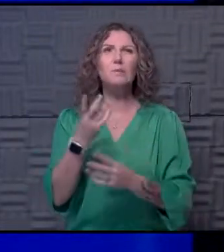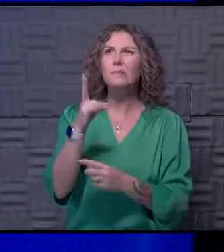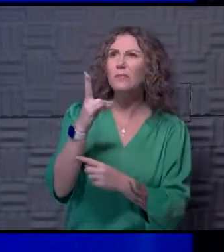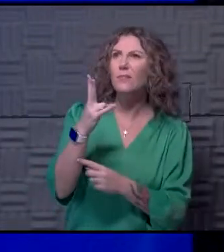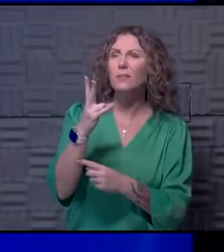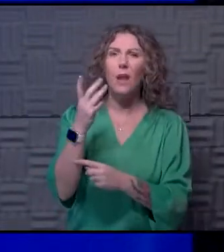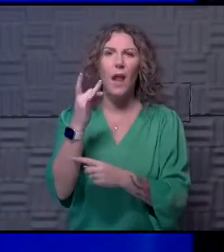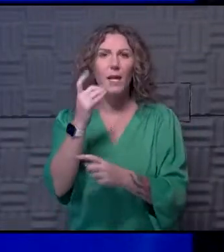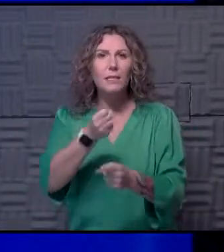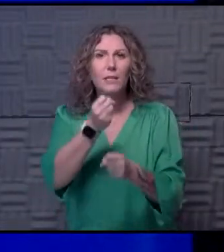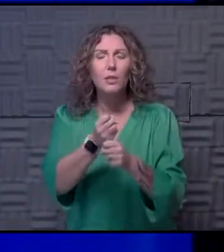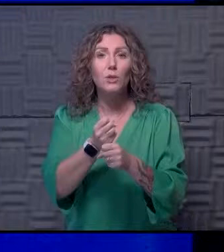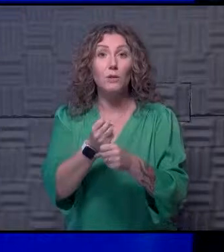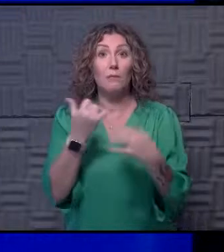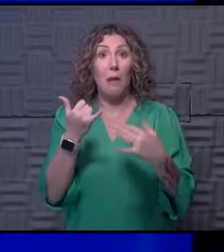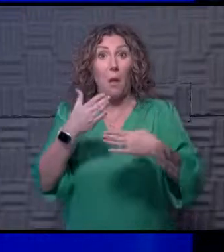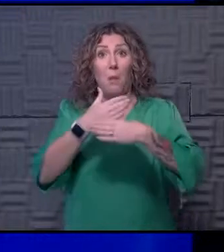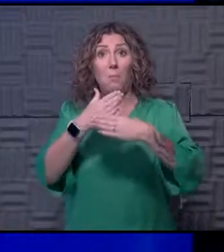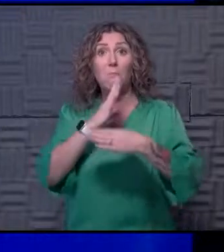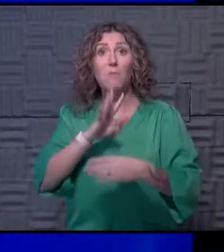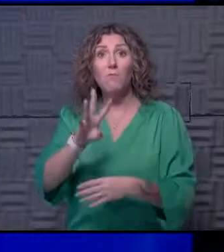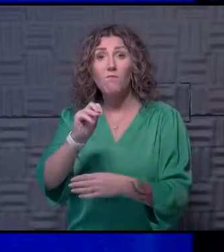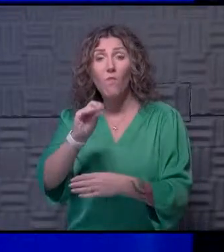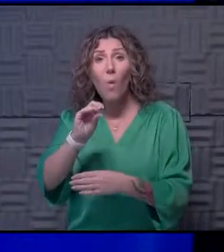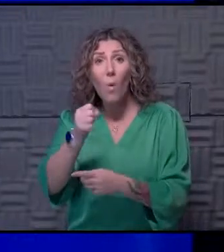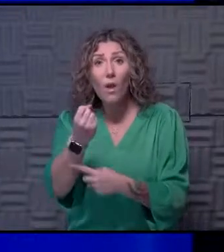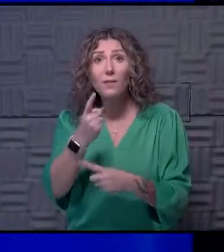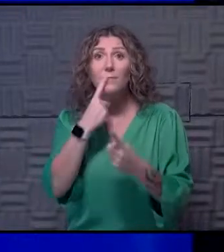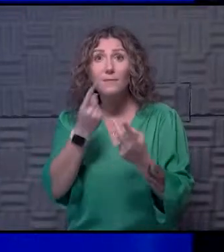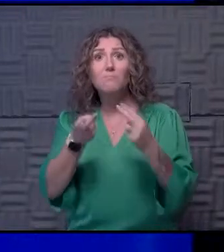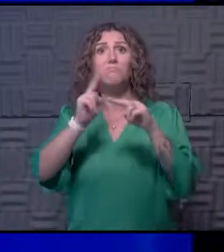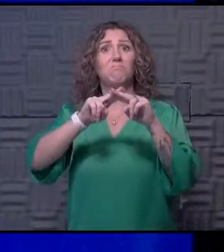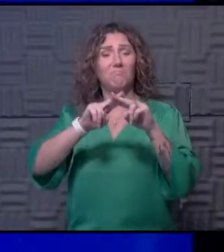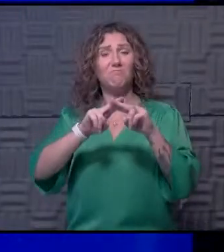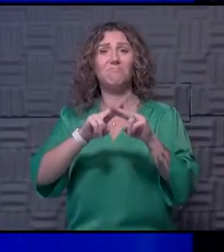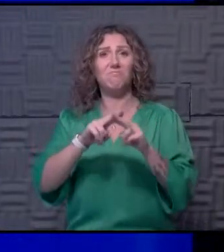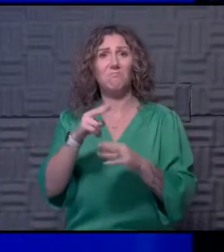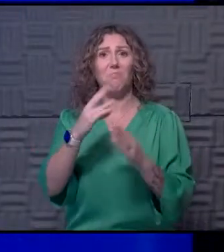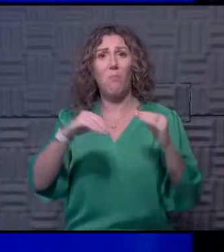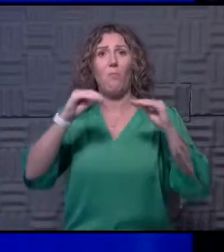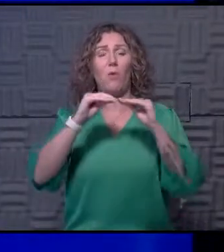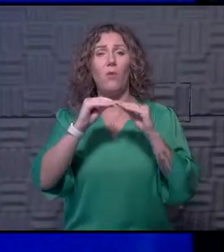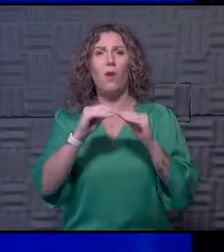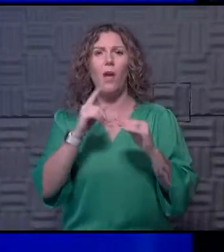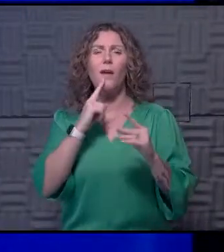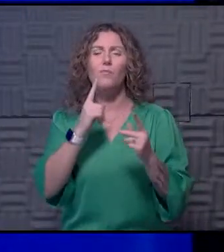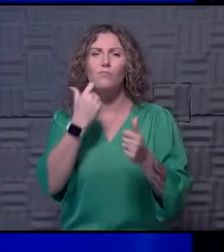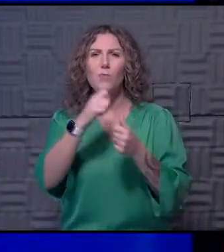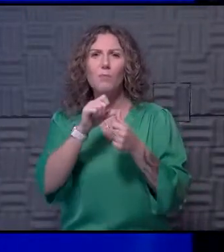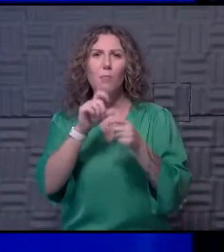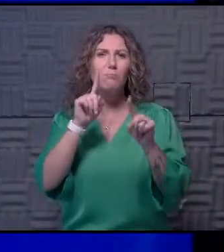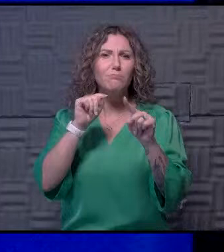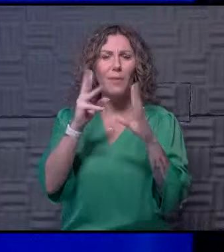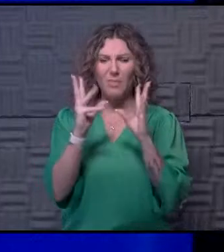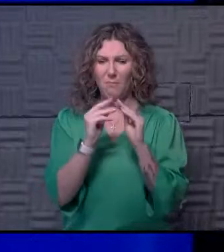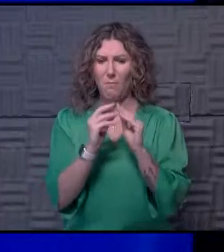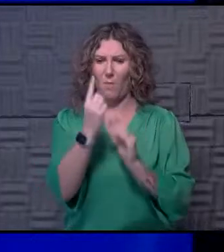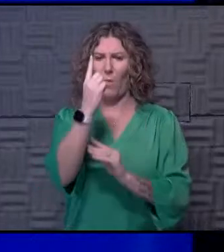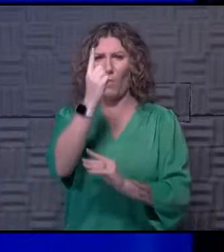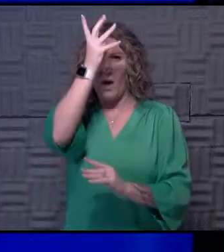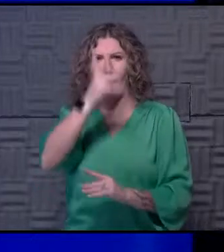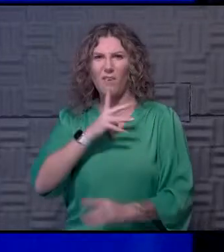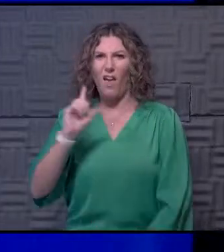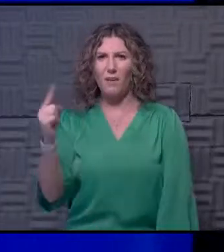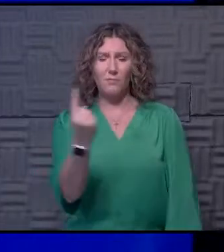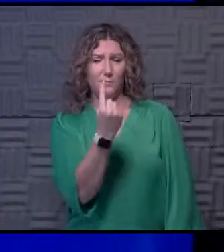and today it's in the mid-40s and going up. And I remember when I would go to the meeting, one of the guys I was with, he turned